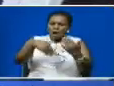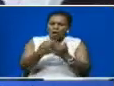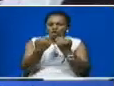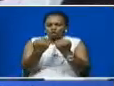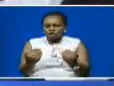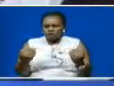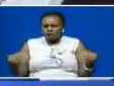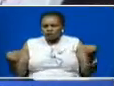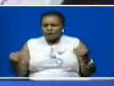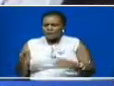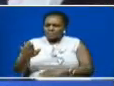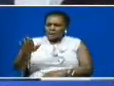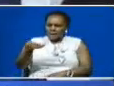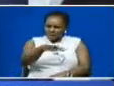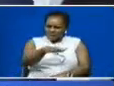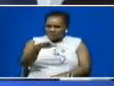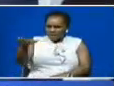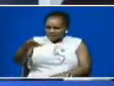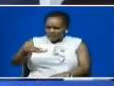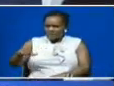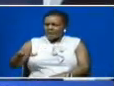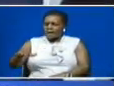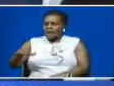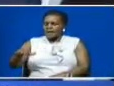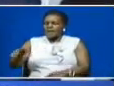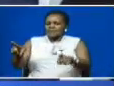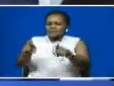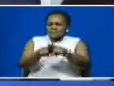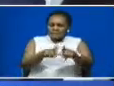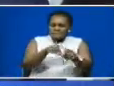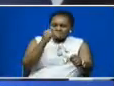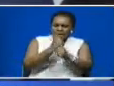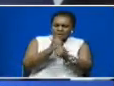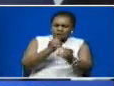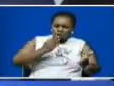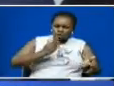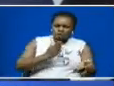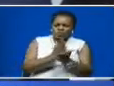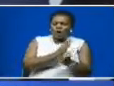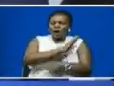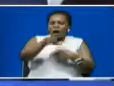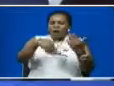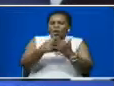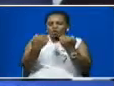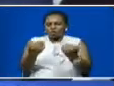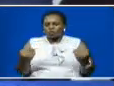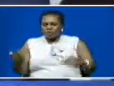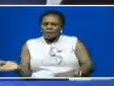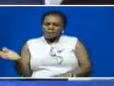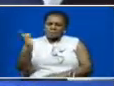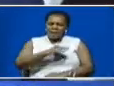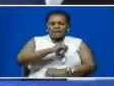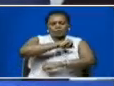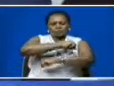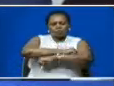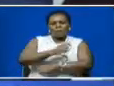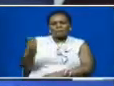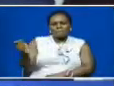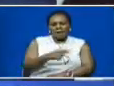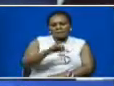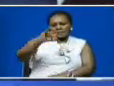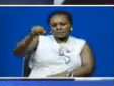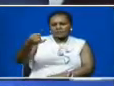within the jurisdiction of those officers, and also ensure that all children report back to school in January